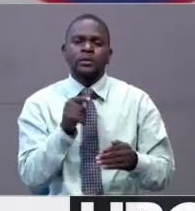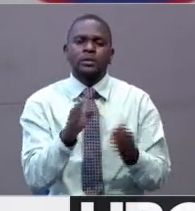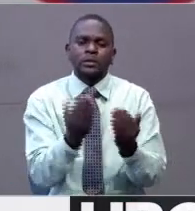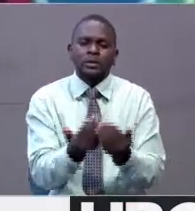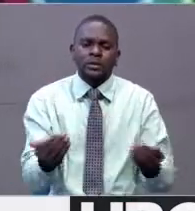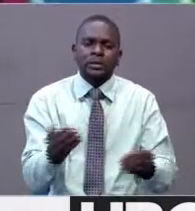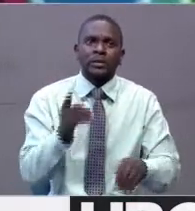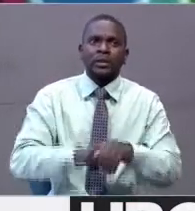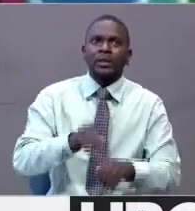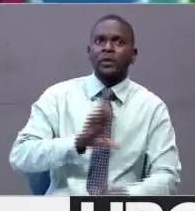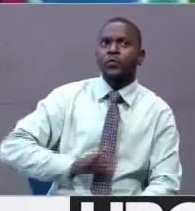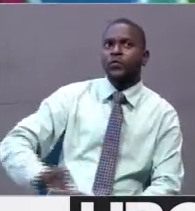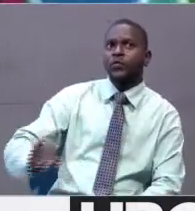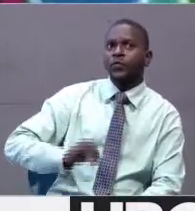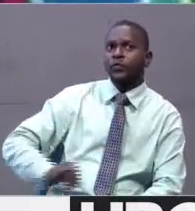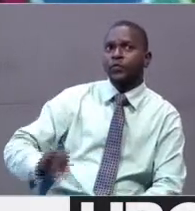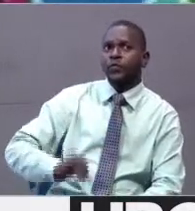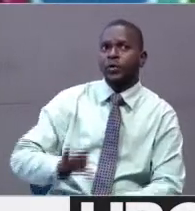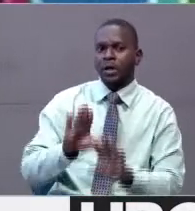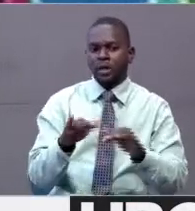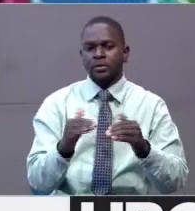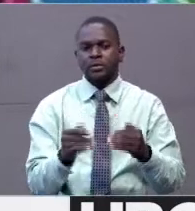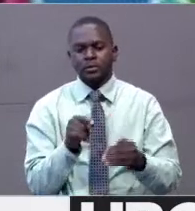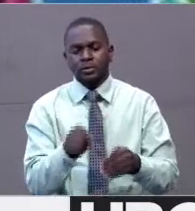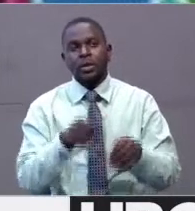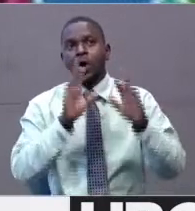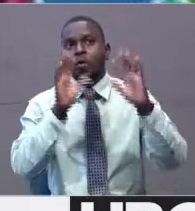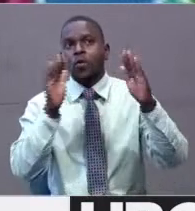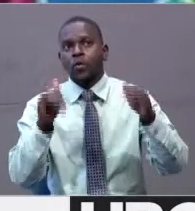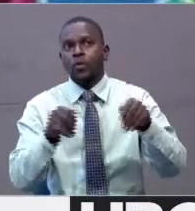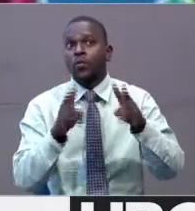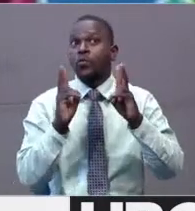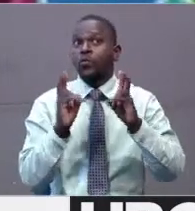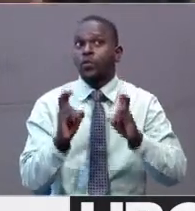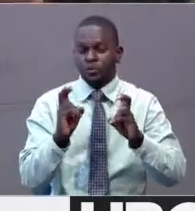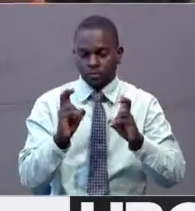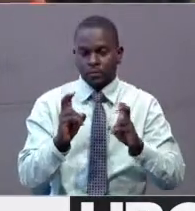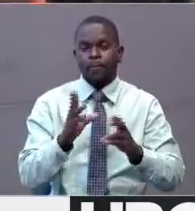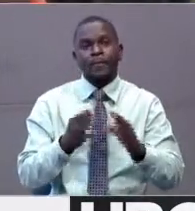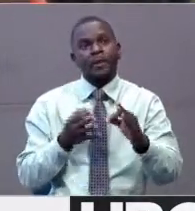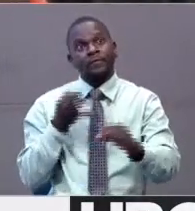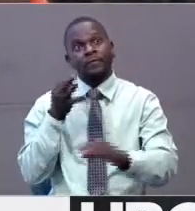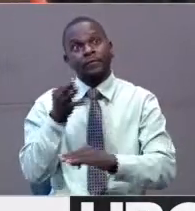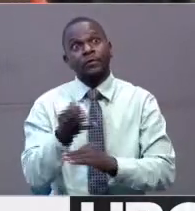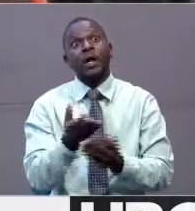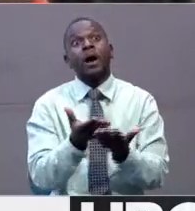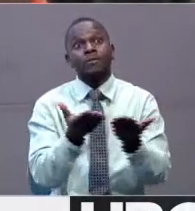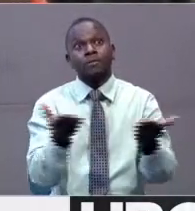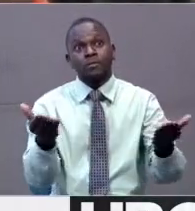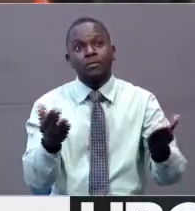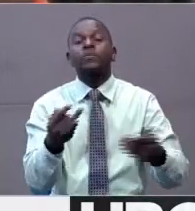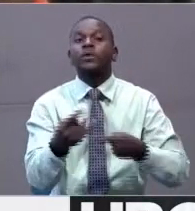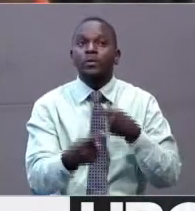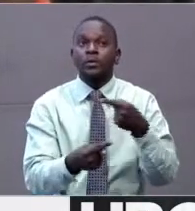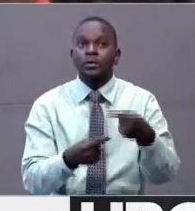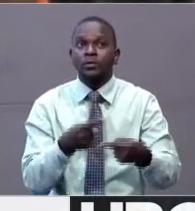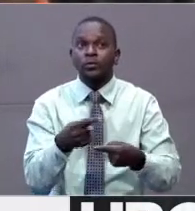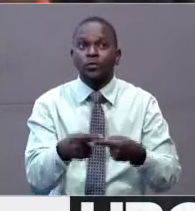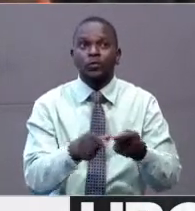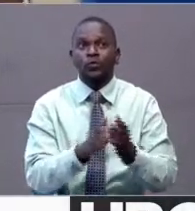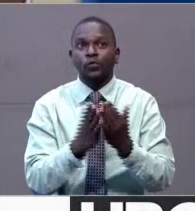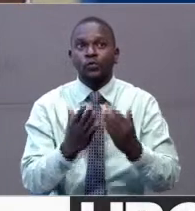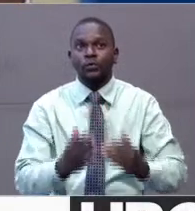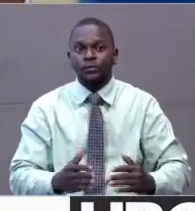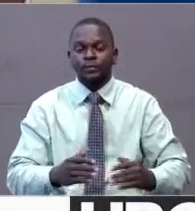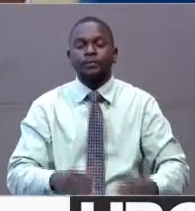get diarrhea? This year's celebrations have been marked under the theme, "The future is at hand, let's move on." Ivan